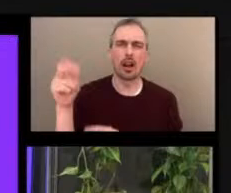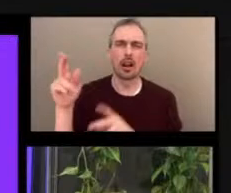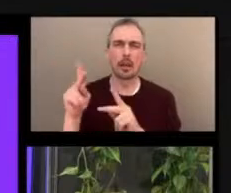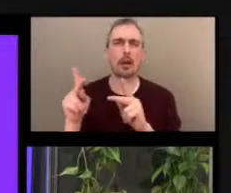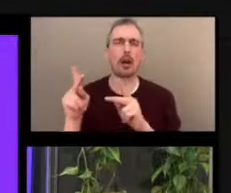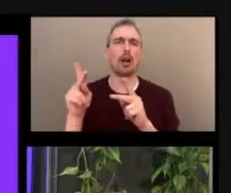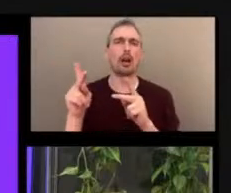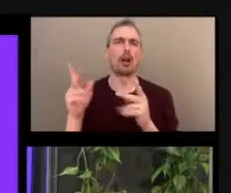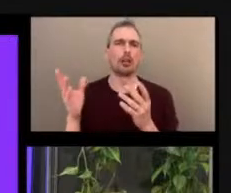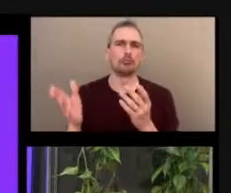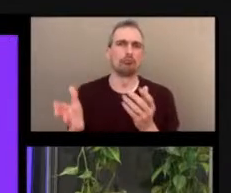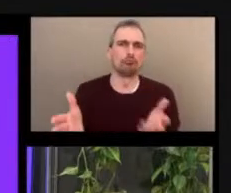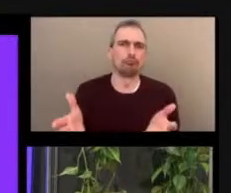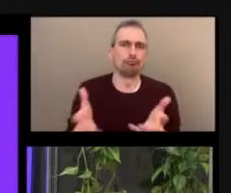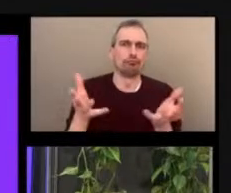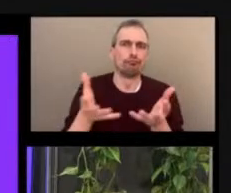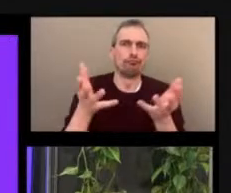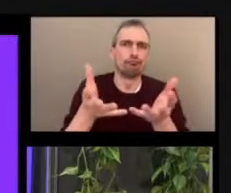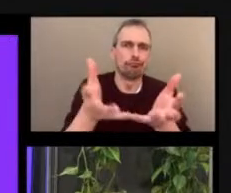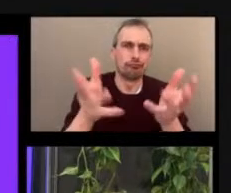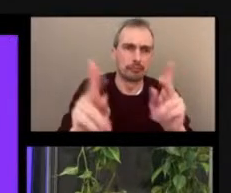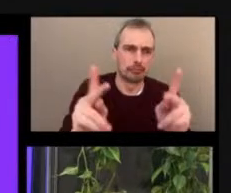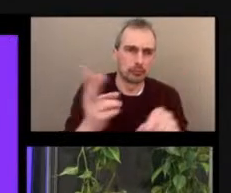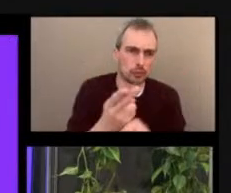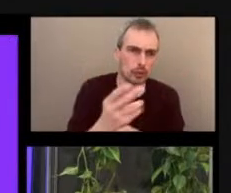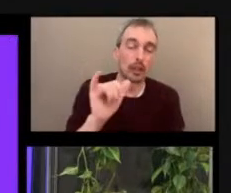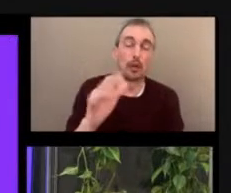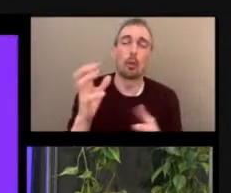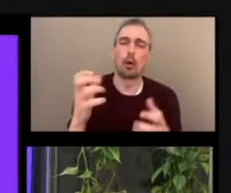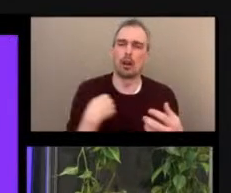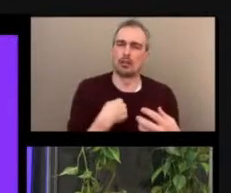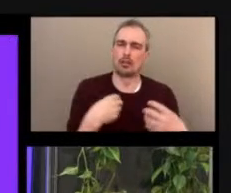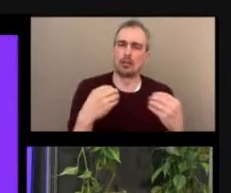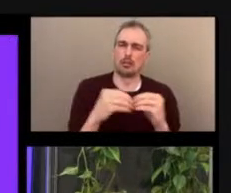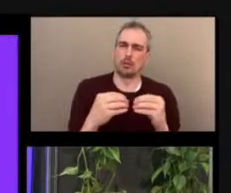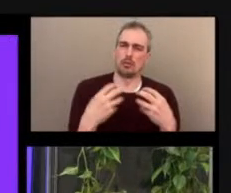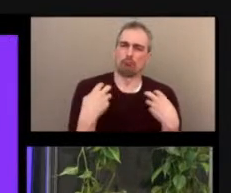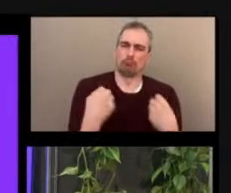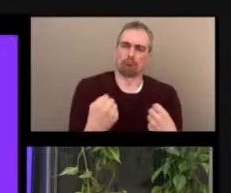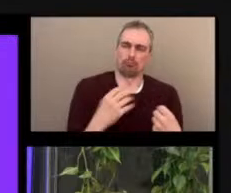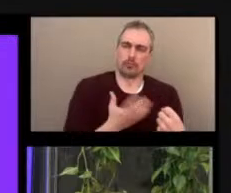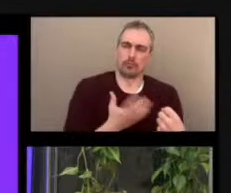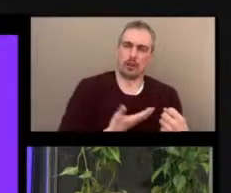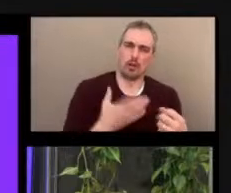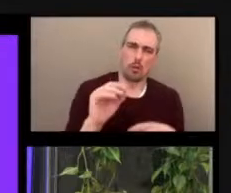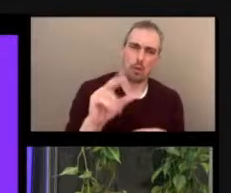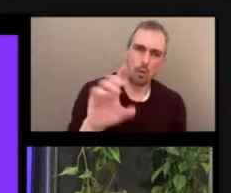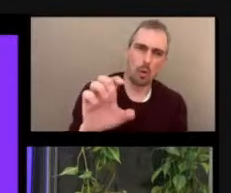your organization's risk, from continuousaccessibility.com.